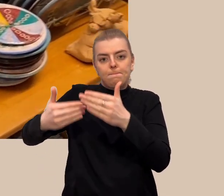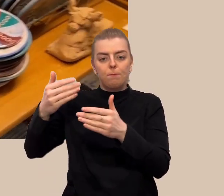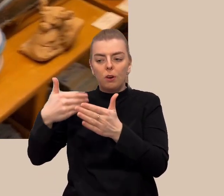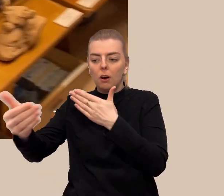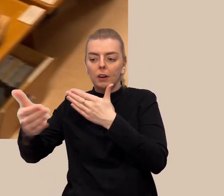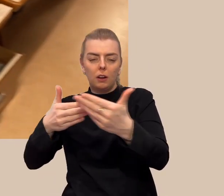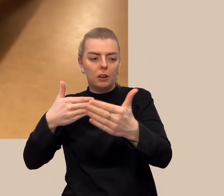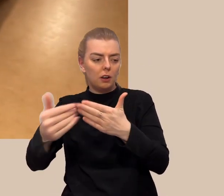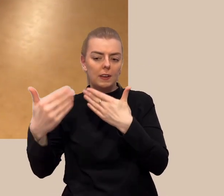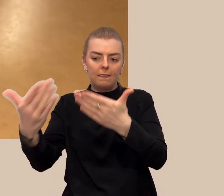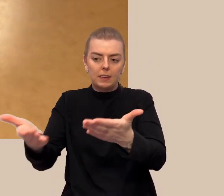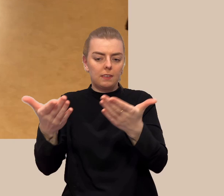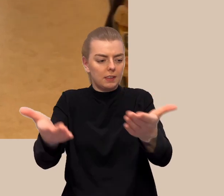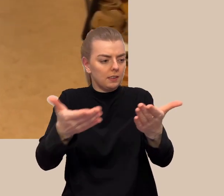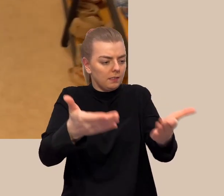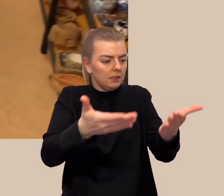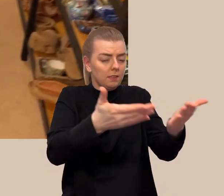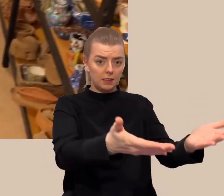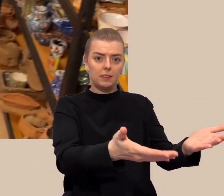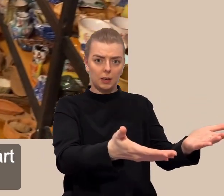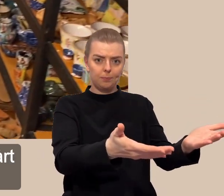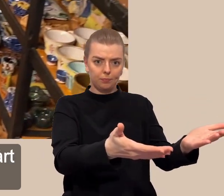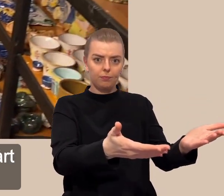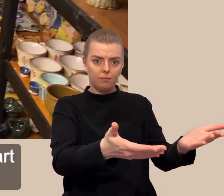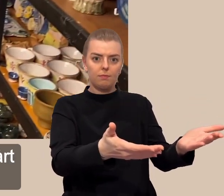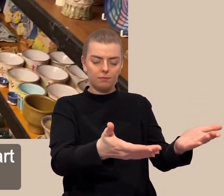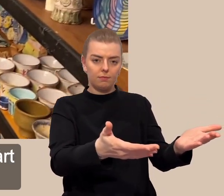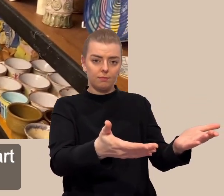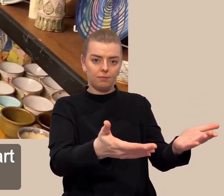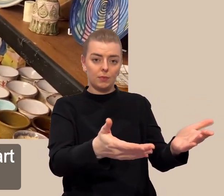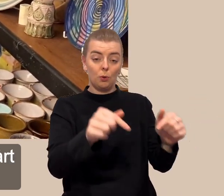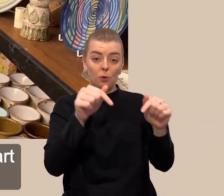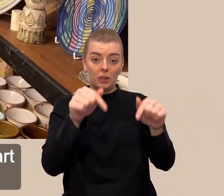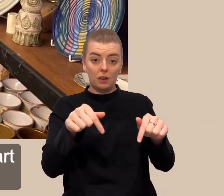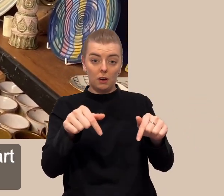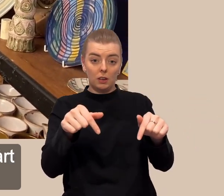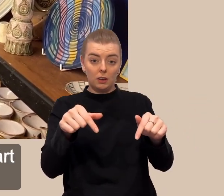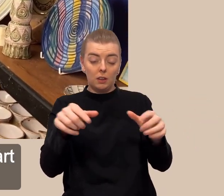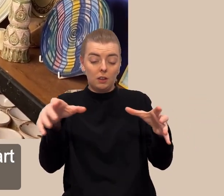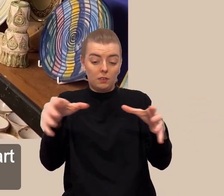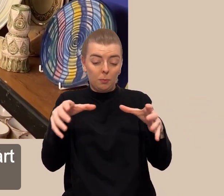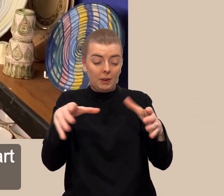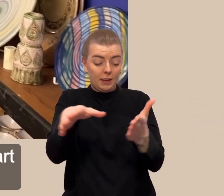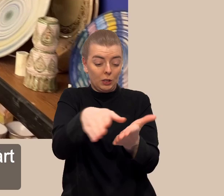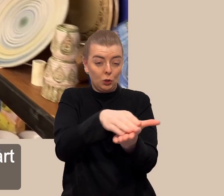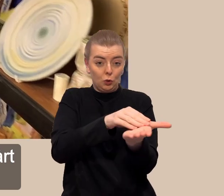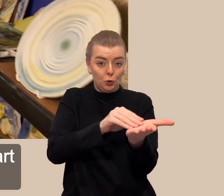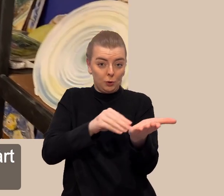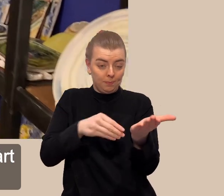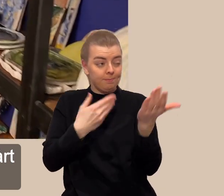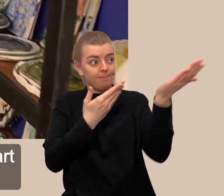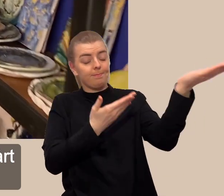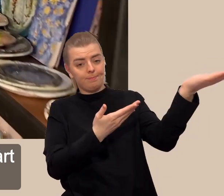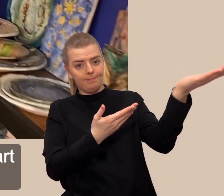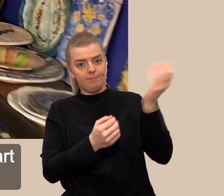kept making art, they kept making exhibitions showing the art off. And today the art collection of